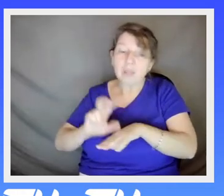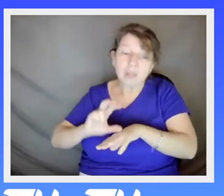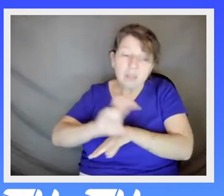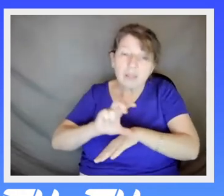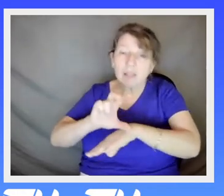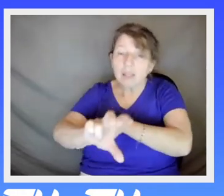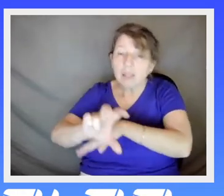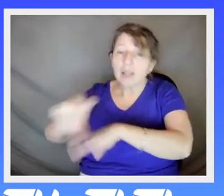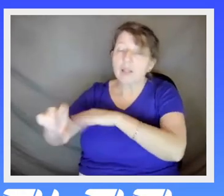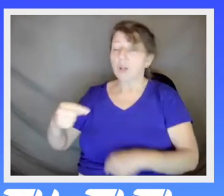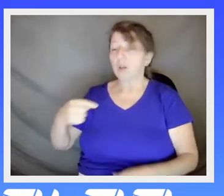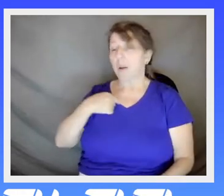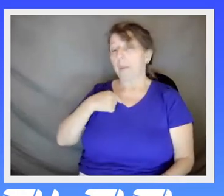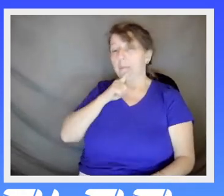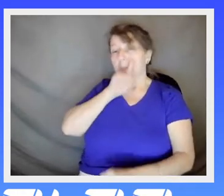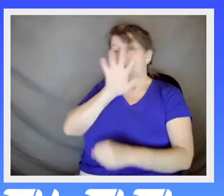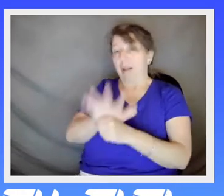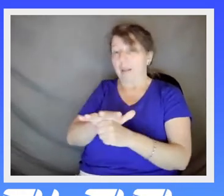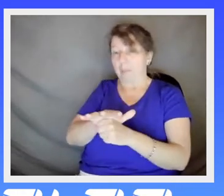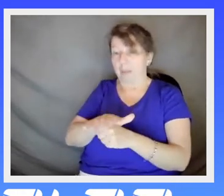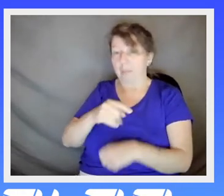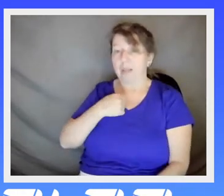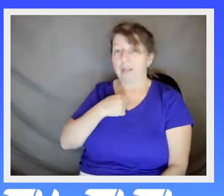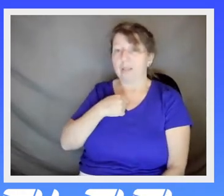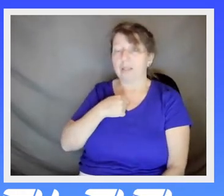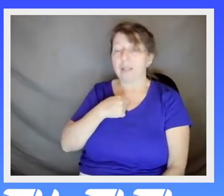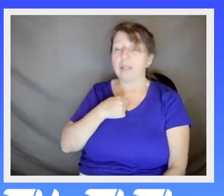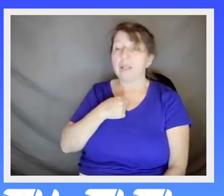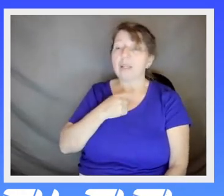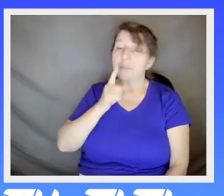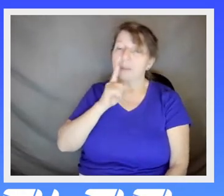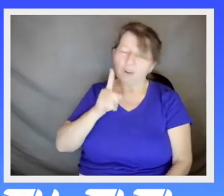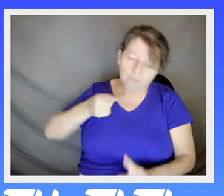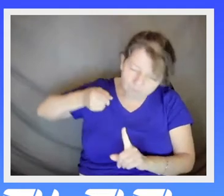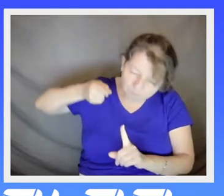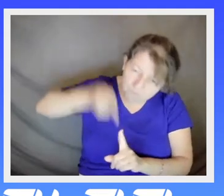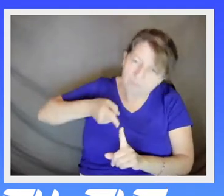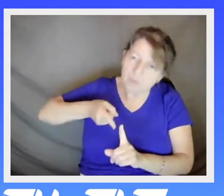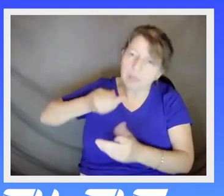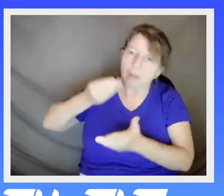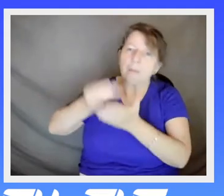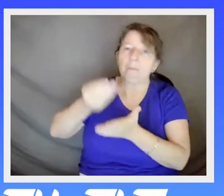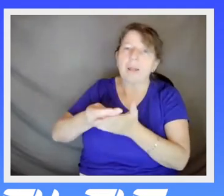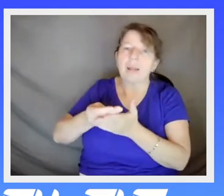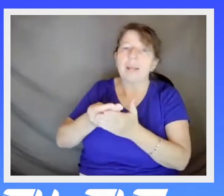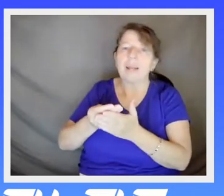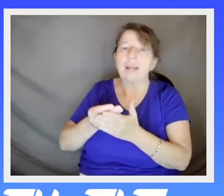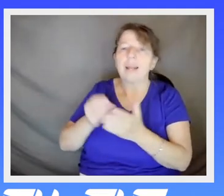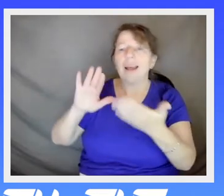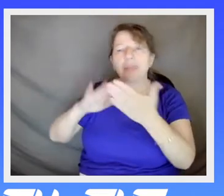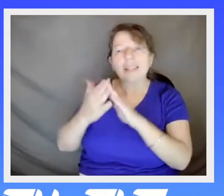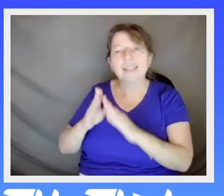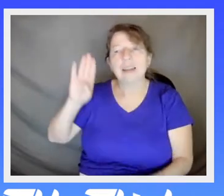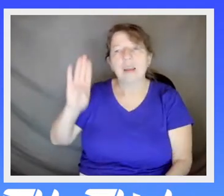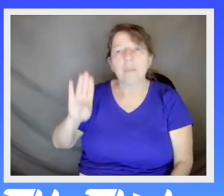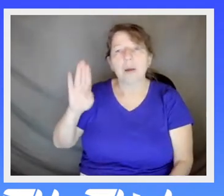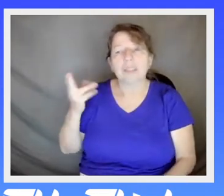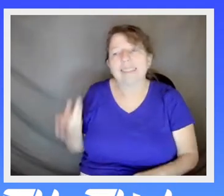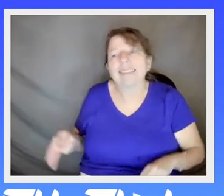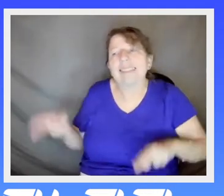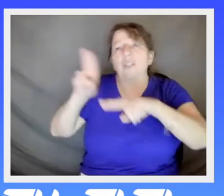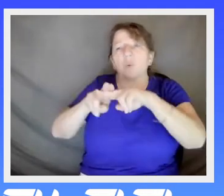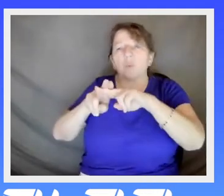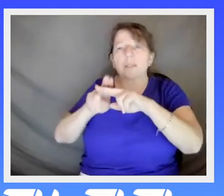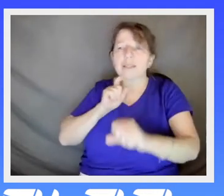I'm committed to ensuring that from a pure dollars perspective, that the city of Boston is upping our commitment through our local